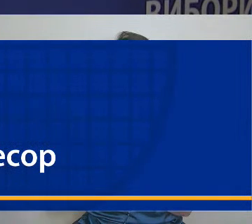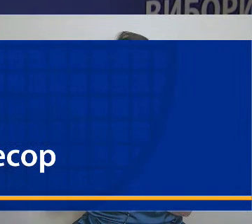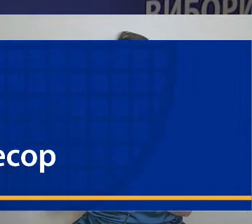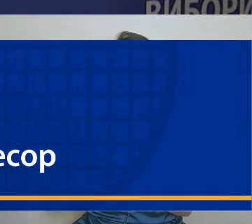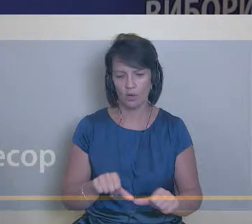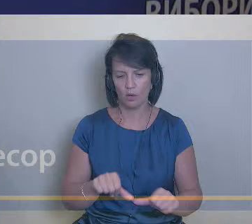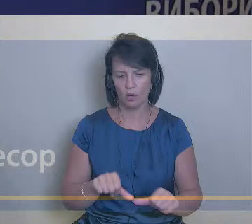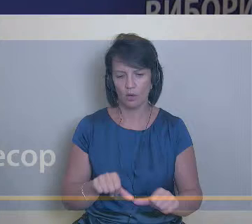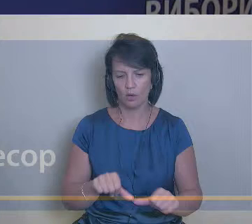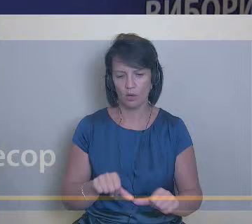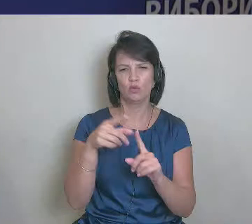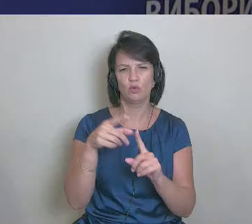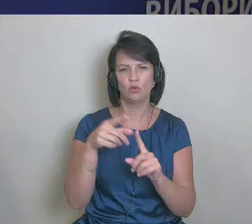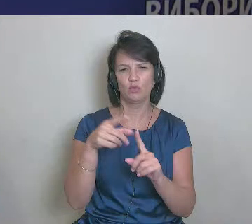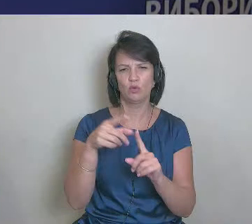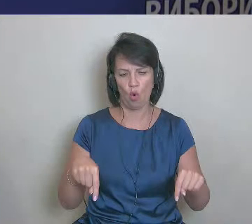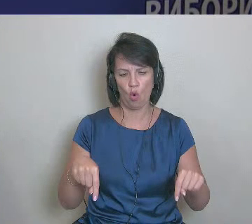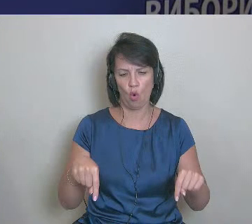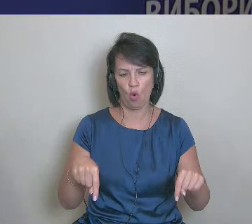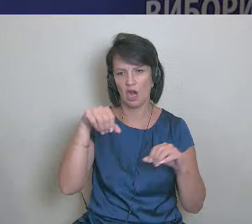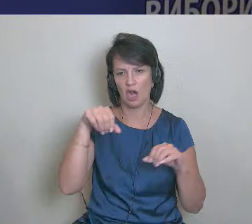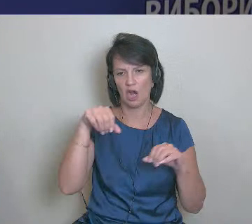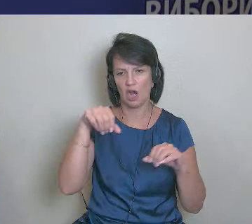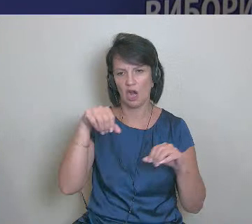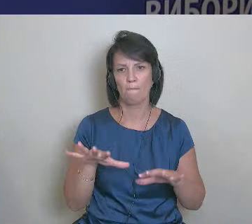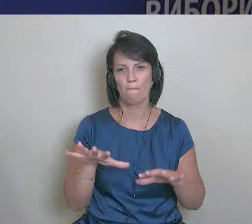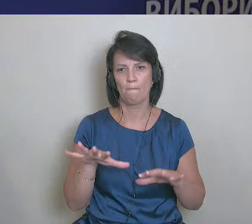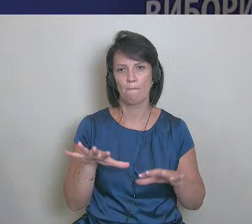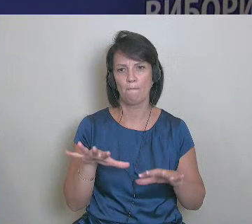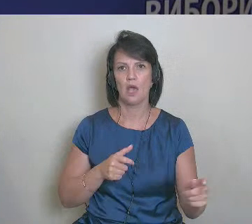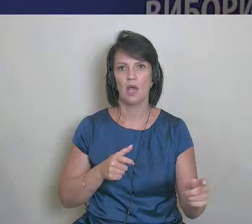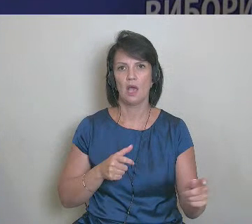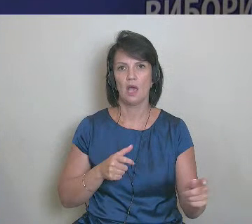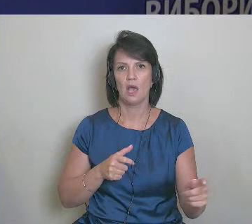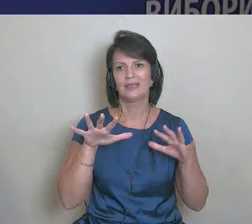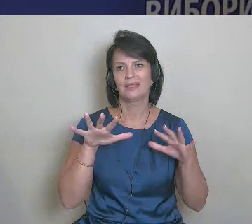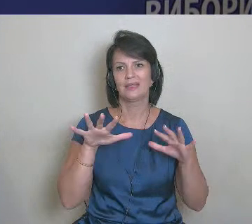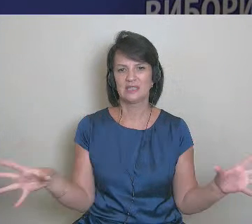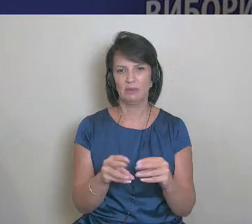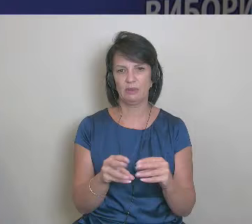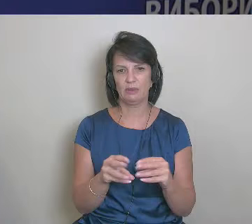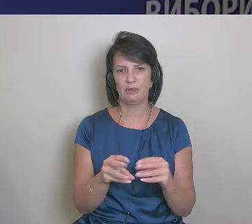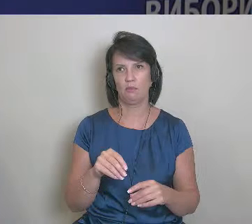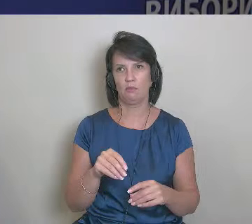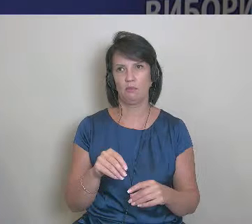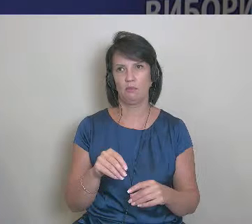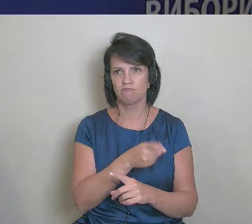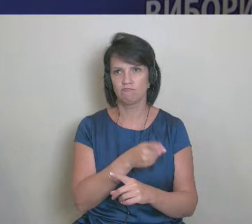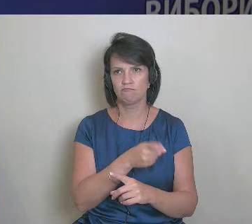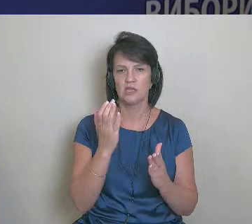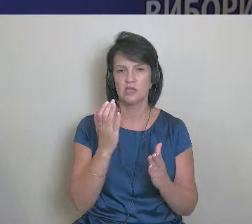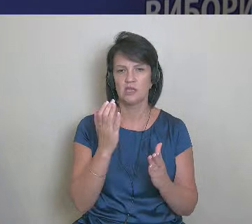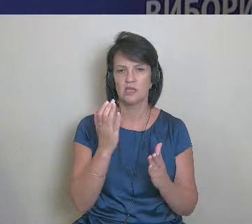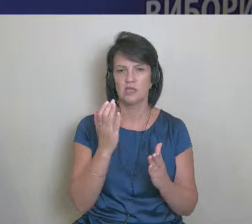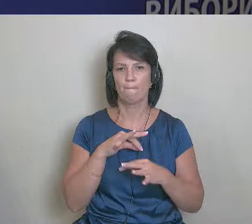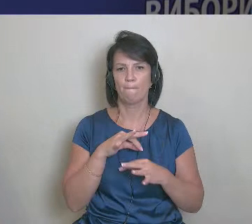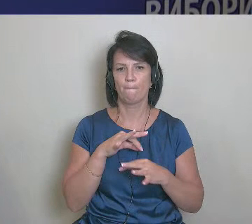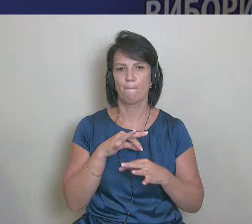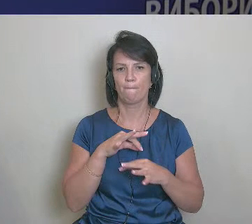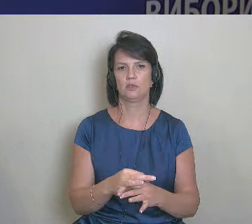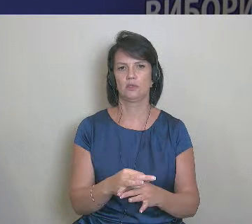PCs, and all state authorities and local governments, only through our concerted joint efforts we